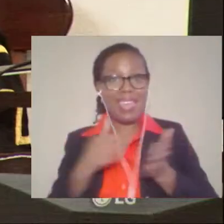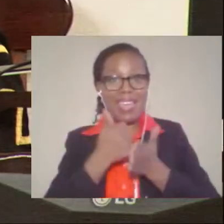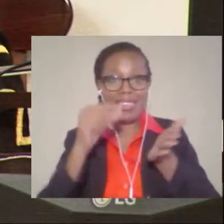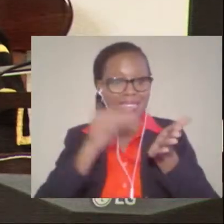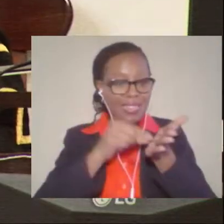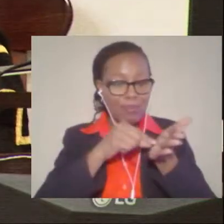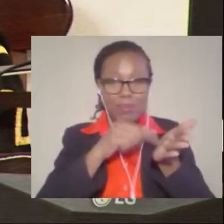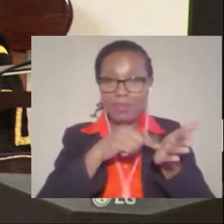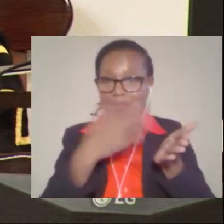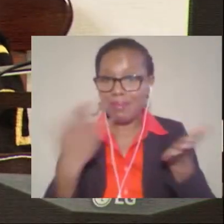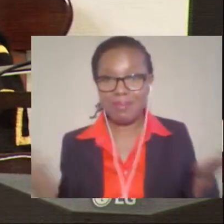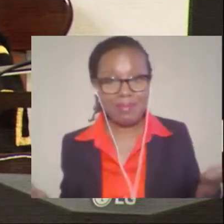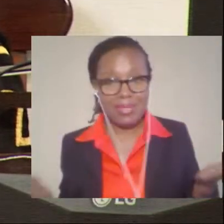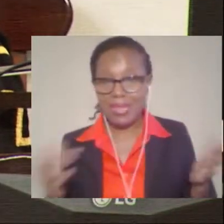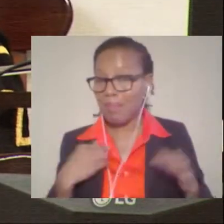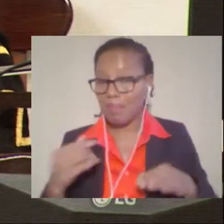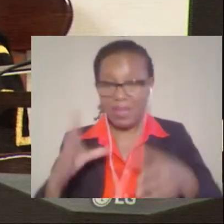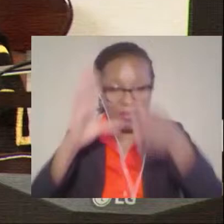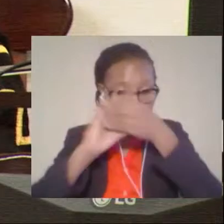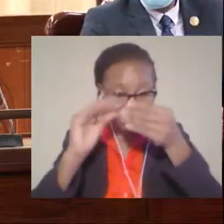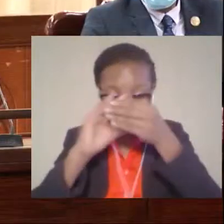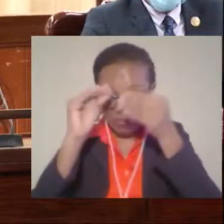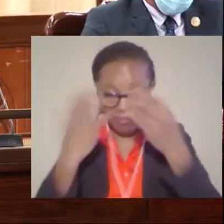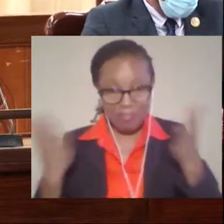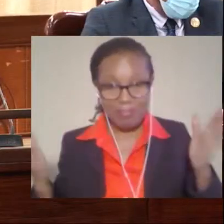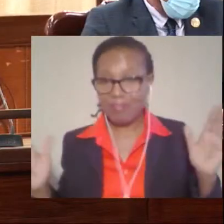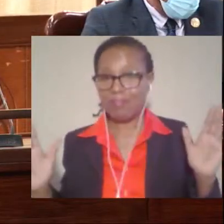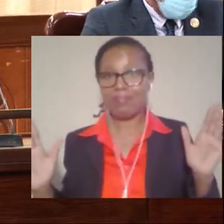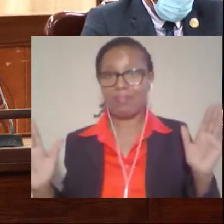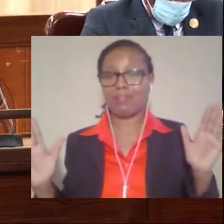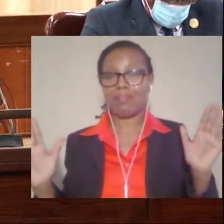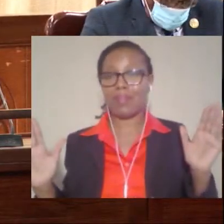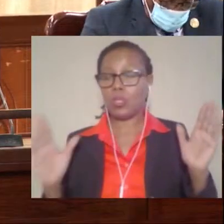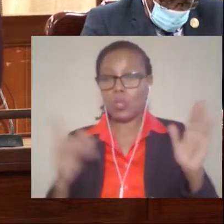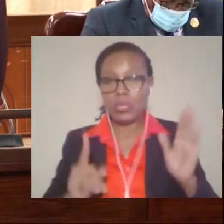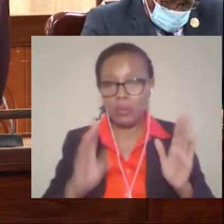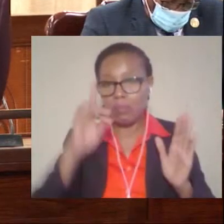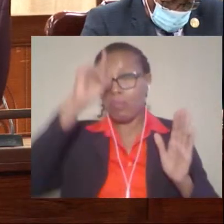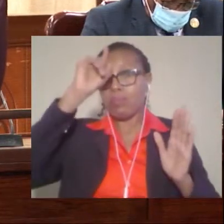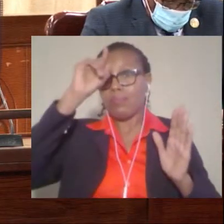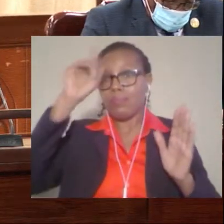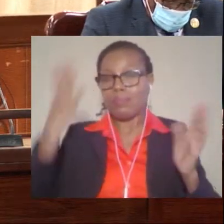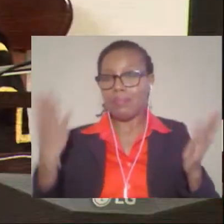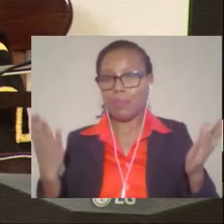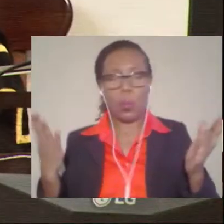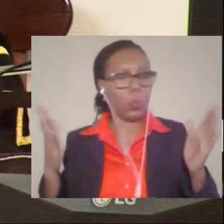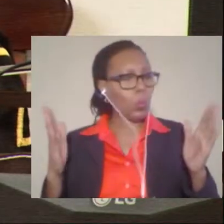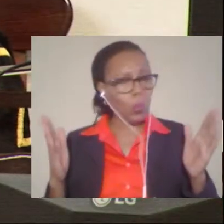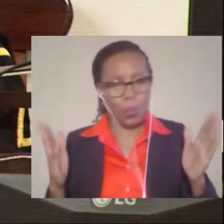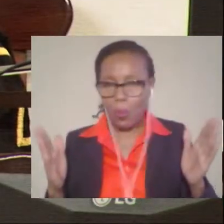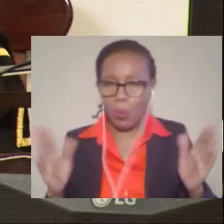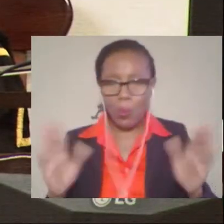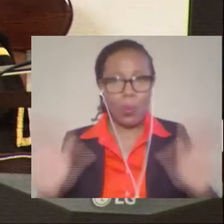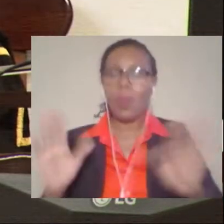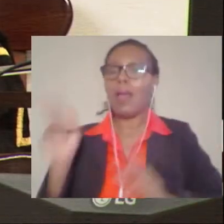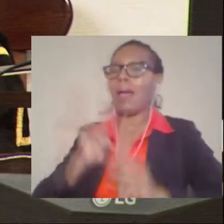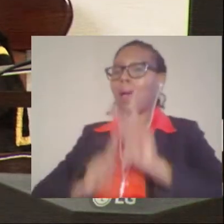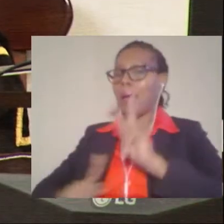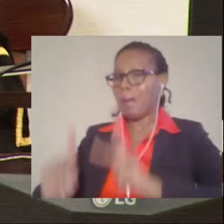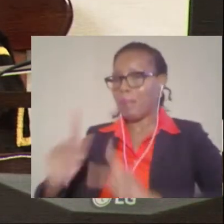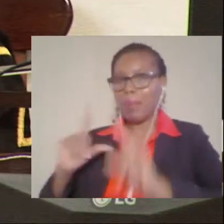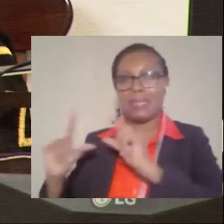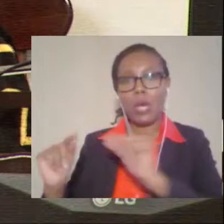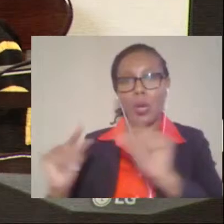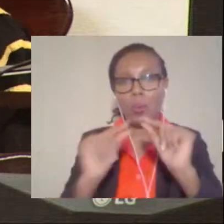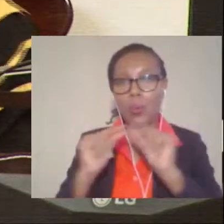is conjecture, or this is not conjecture. This is in fact public debate. But was not reported speech at all.